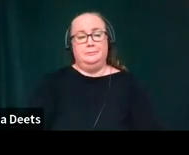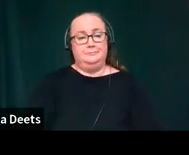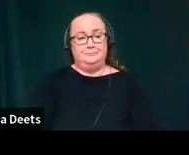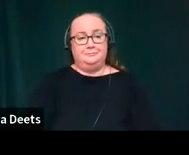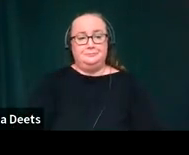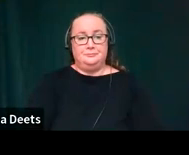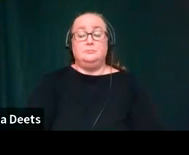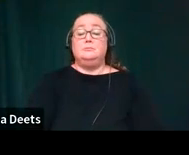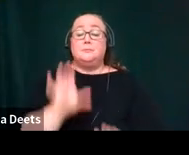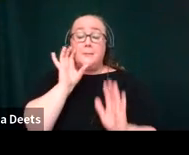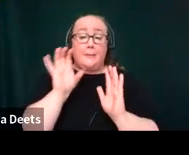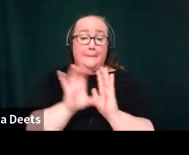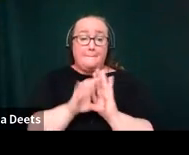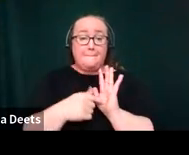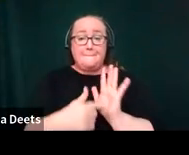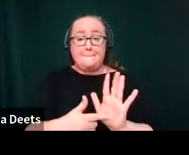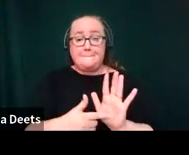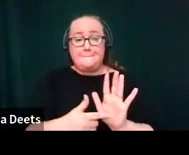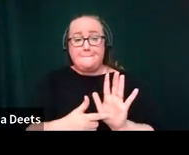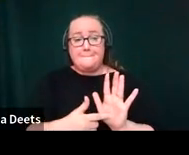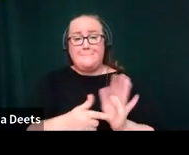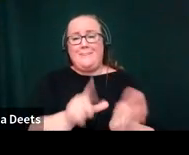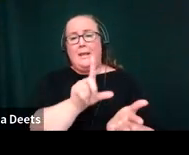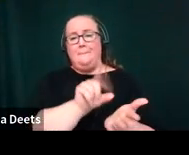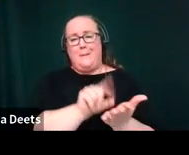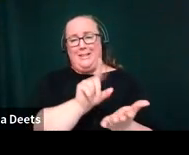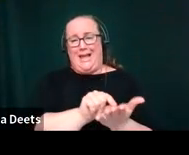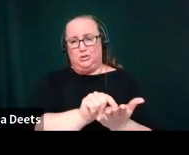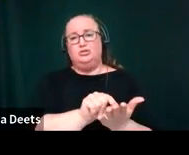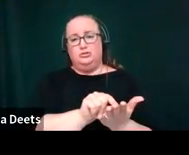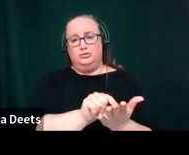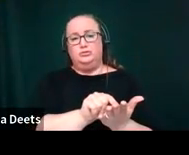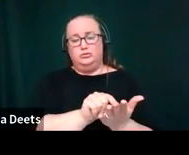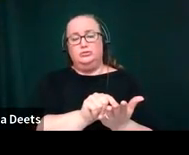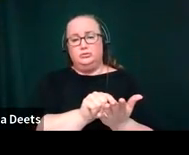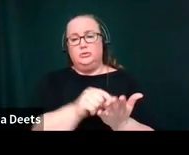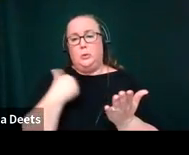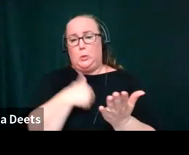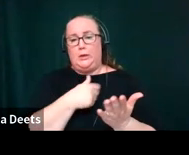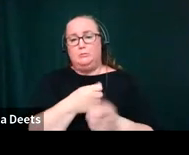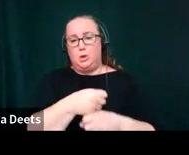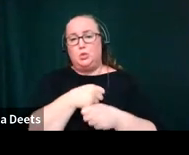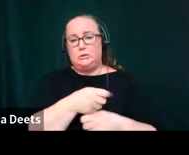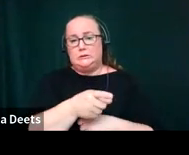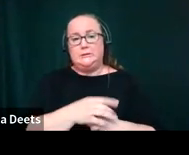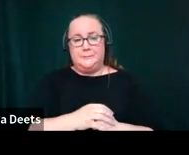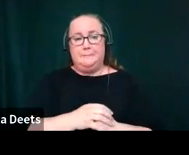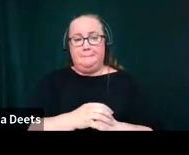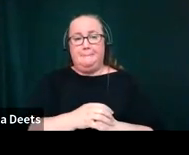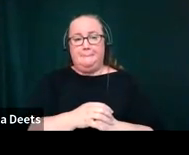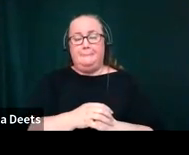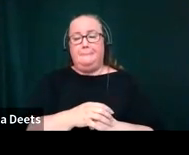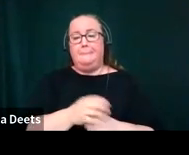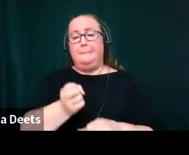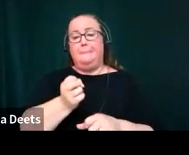This slide shows images of the publications that Glaucoma Foundation produces. Our